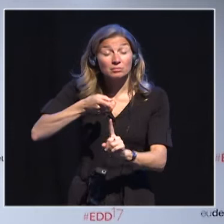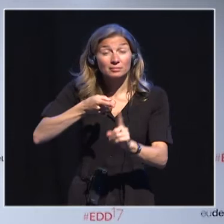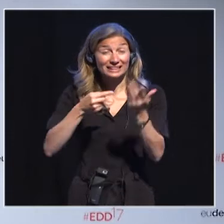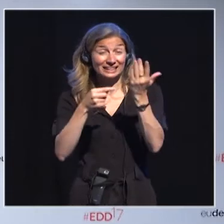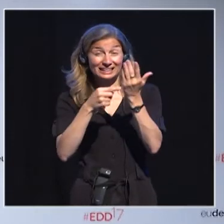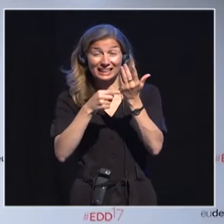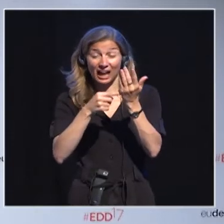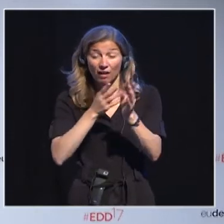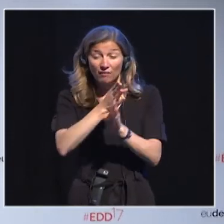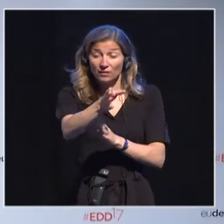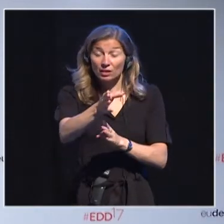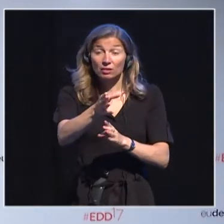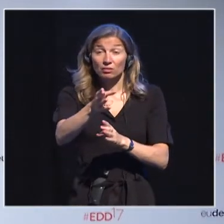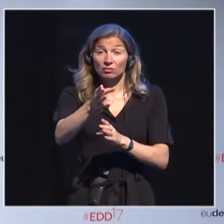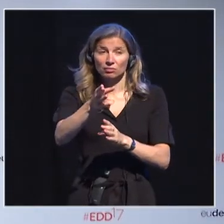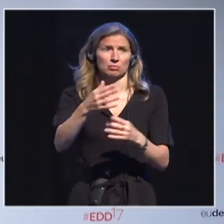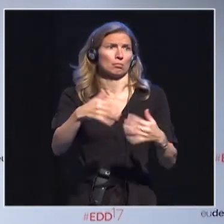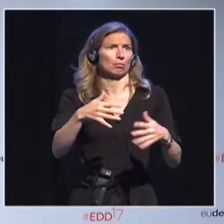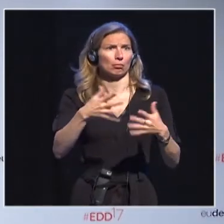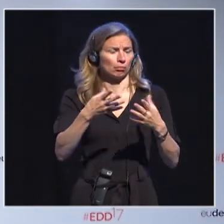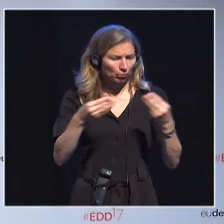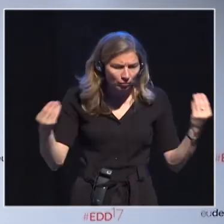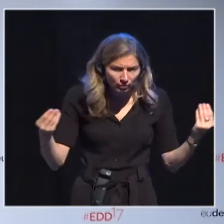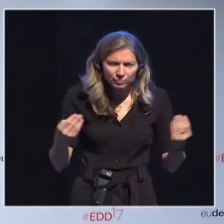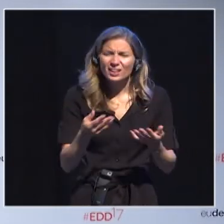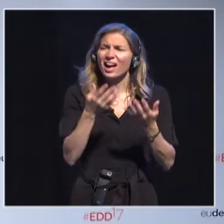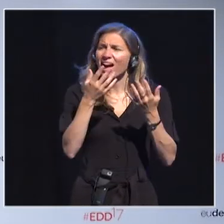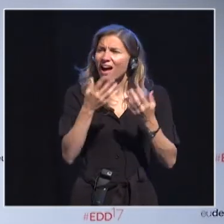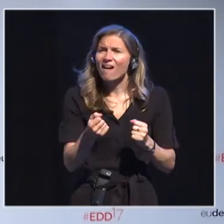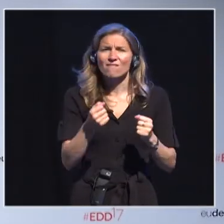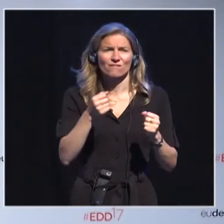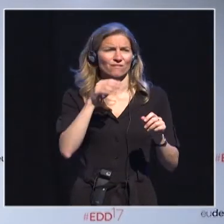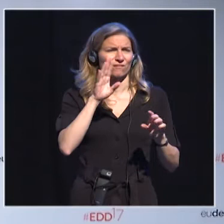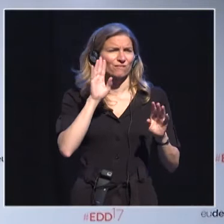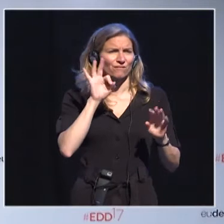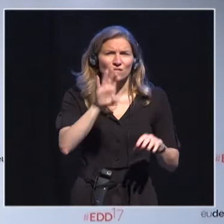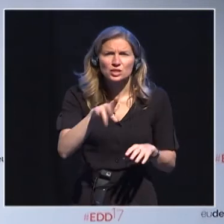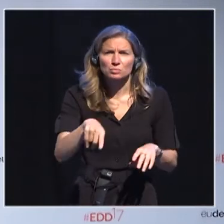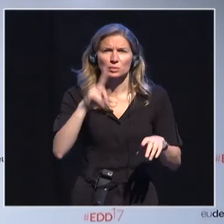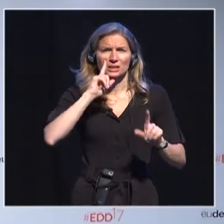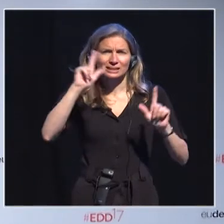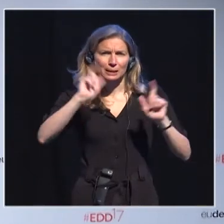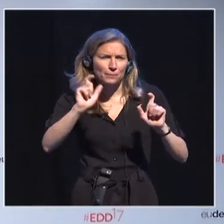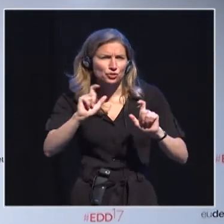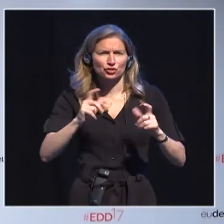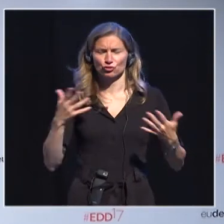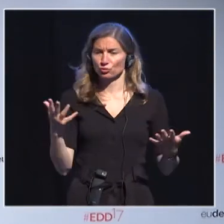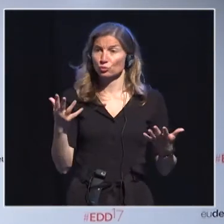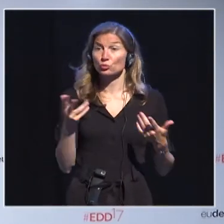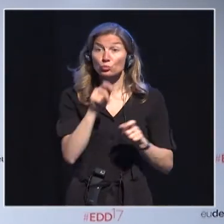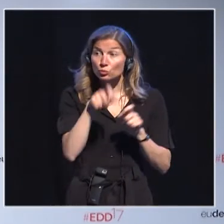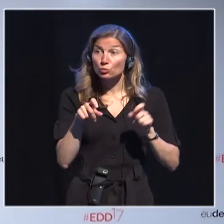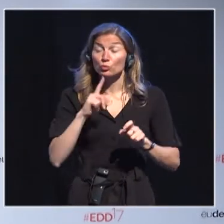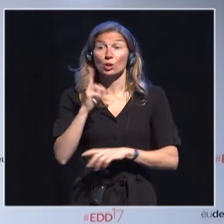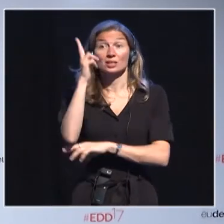under 25. You have the likes of Facebook, Snapchat, they all started this at a very young age. So if the developing nations can have